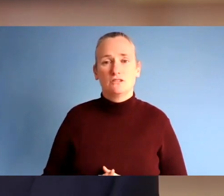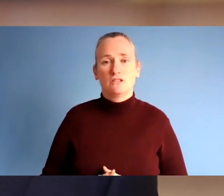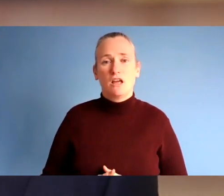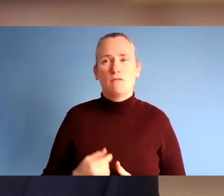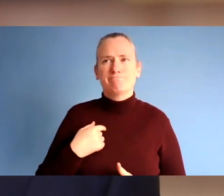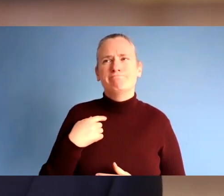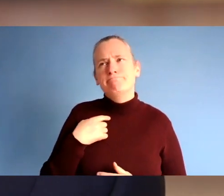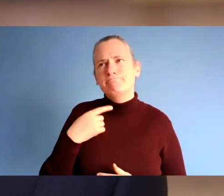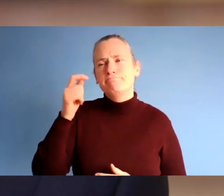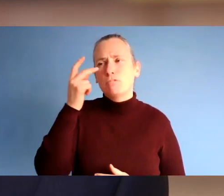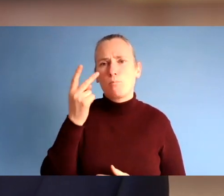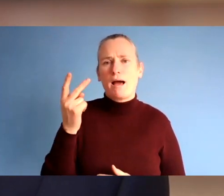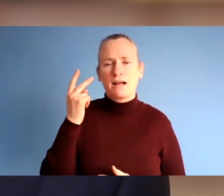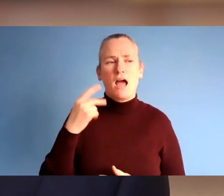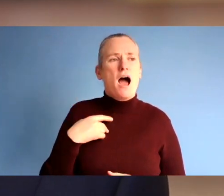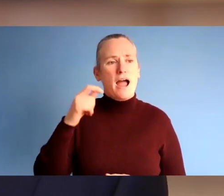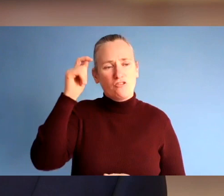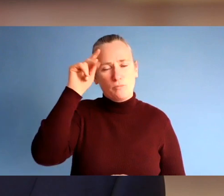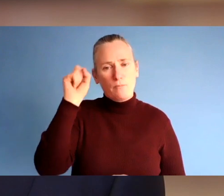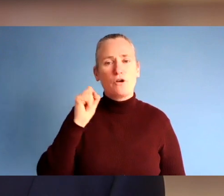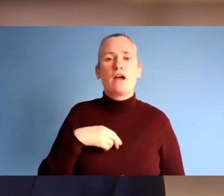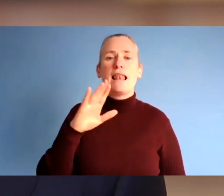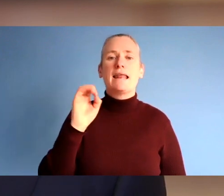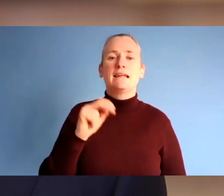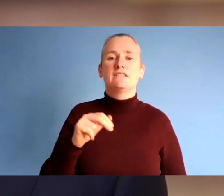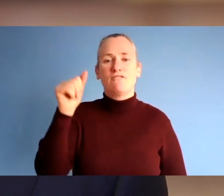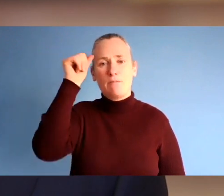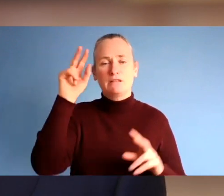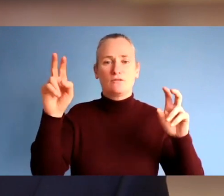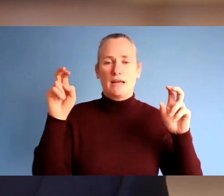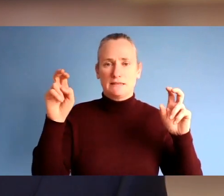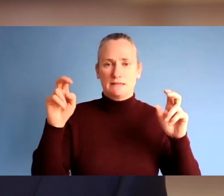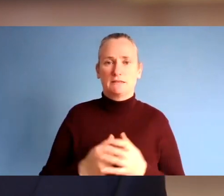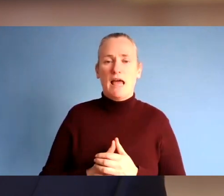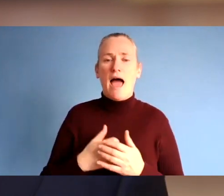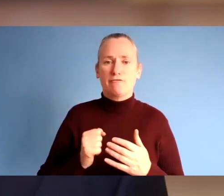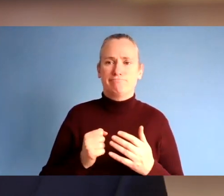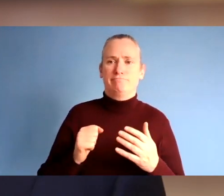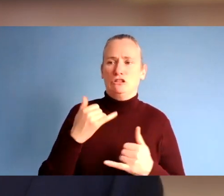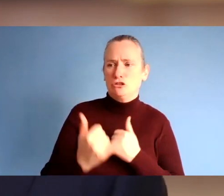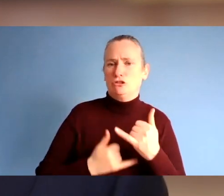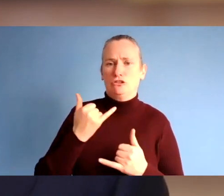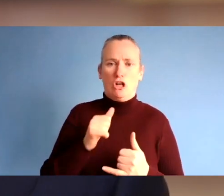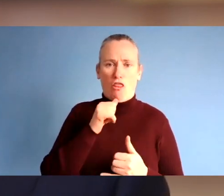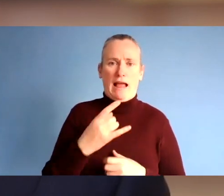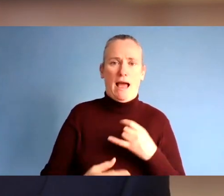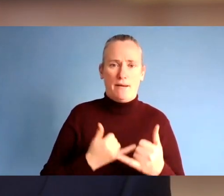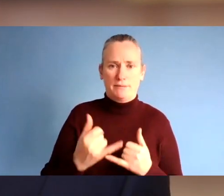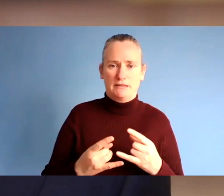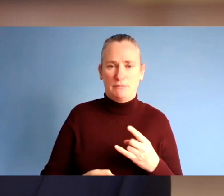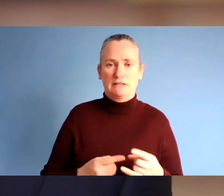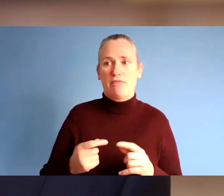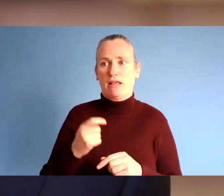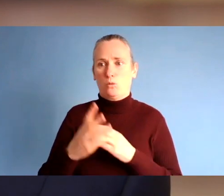reflect on it, I'm reminded of Lenin's famous phrase, "There are decades where nothing happens, and there are